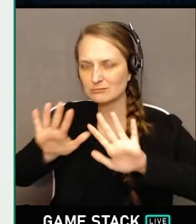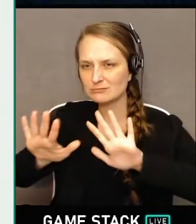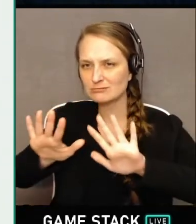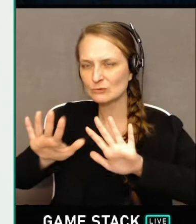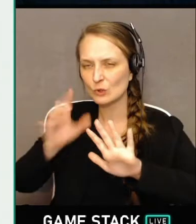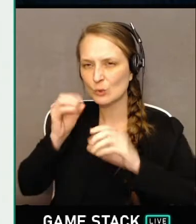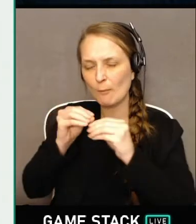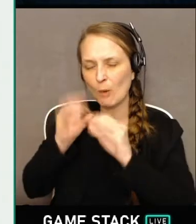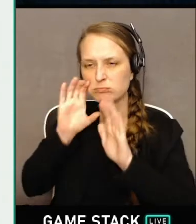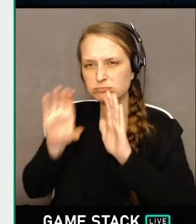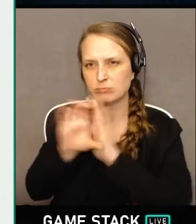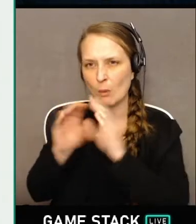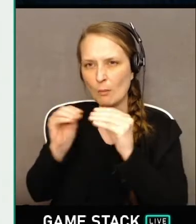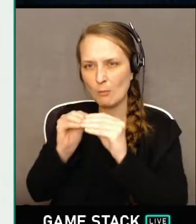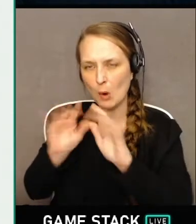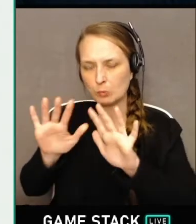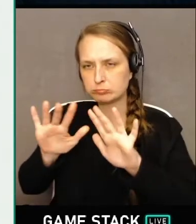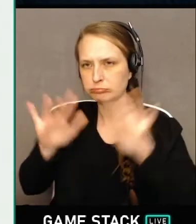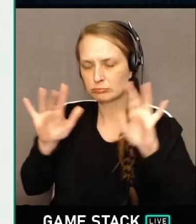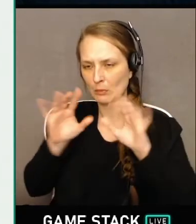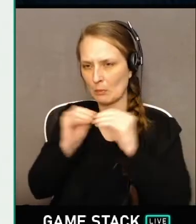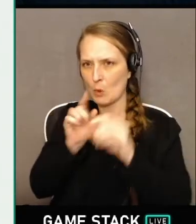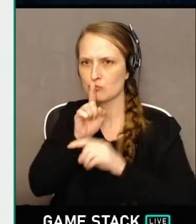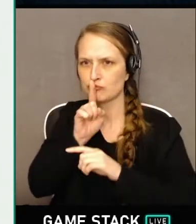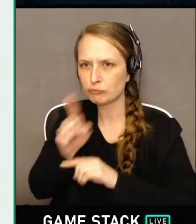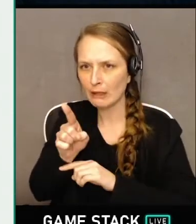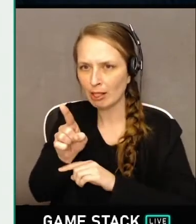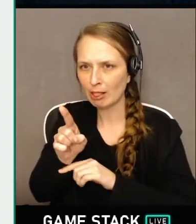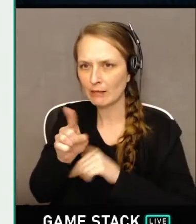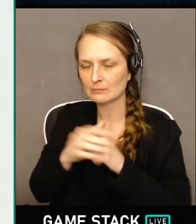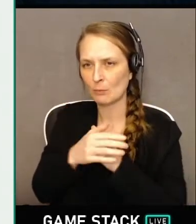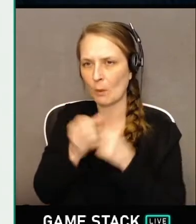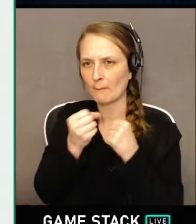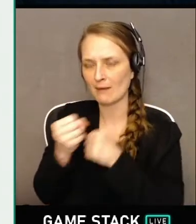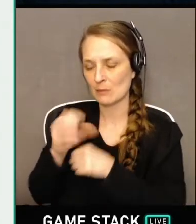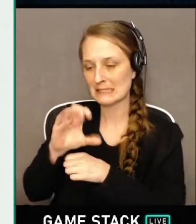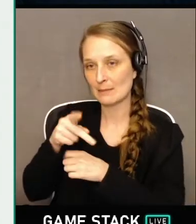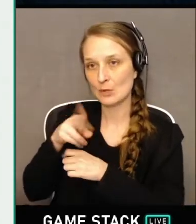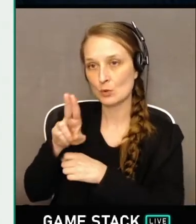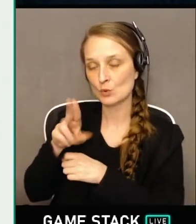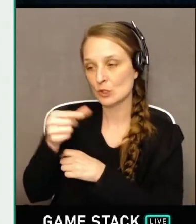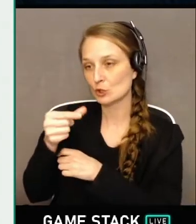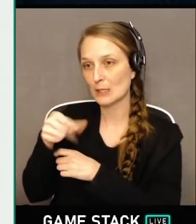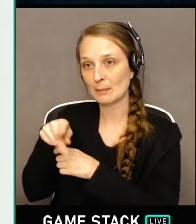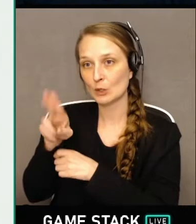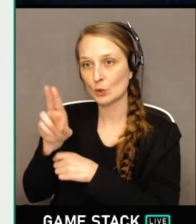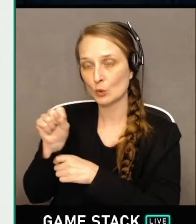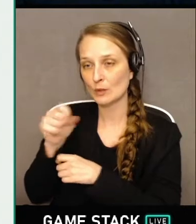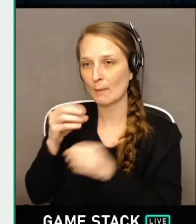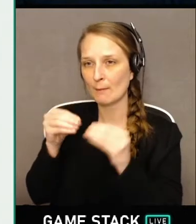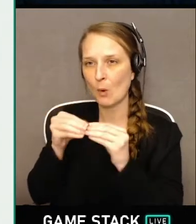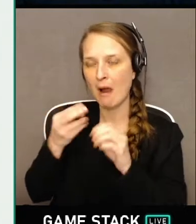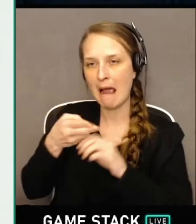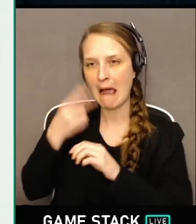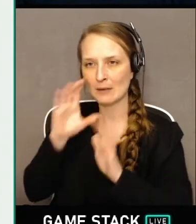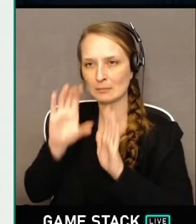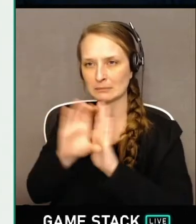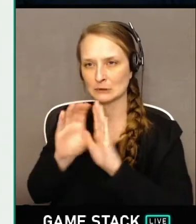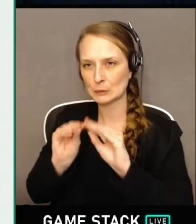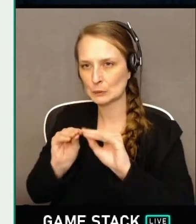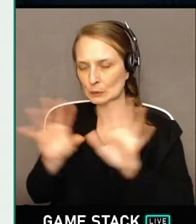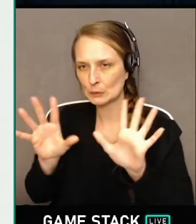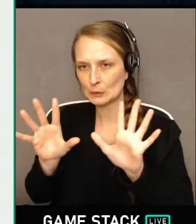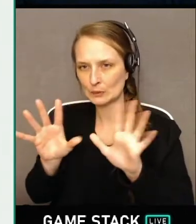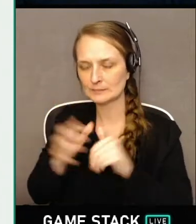vibrant and realistic. More powerful CPUs and GPUs enable higher resolution and higher frame rate.